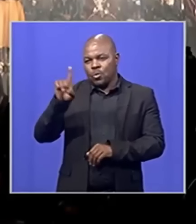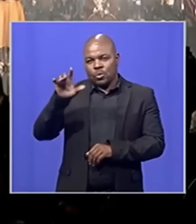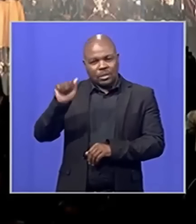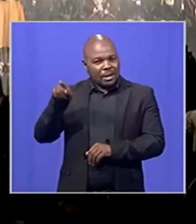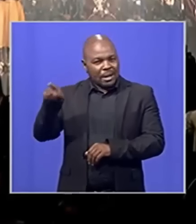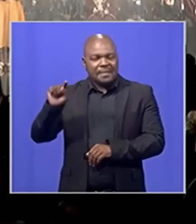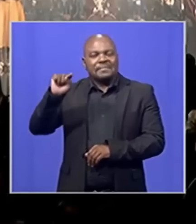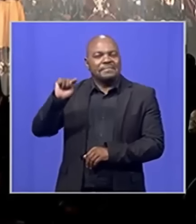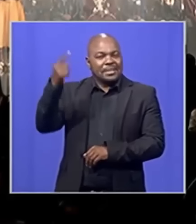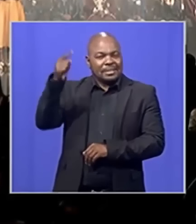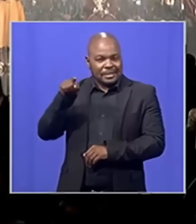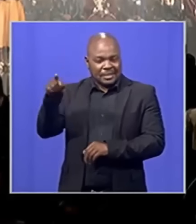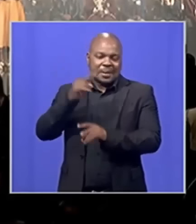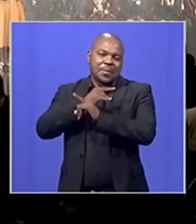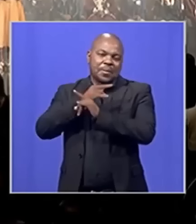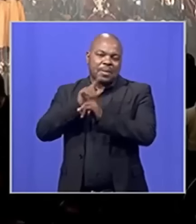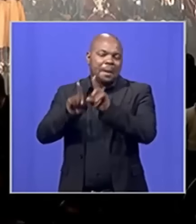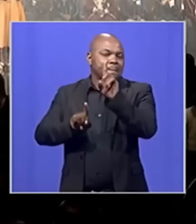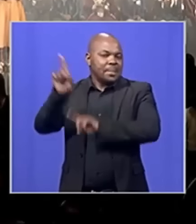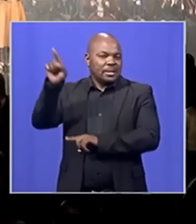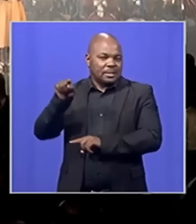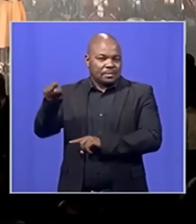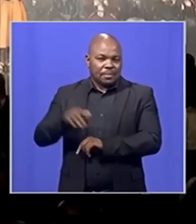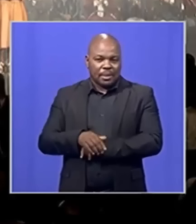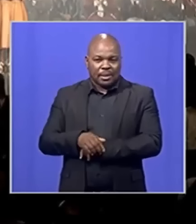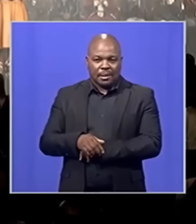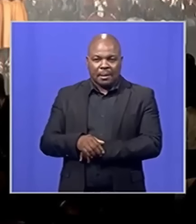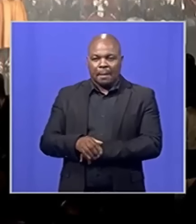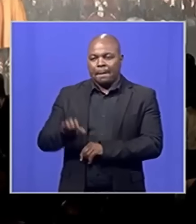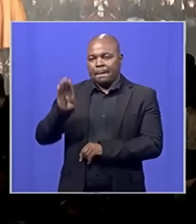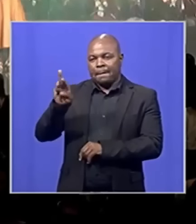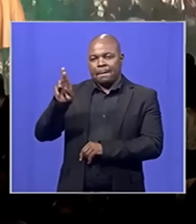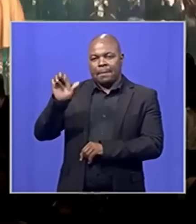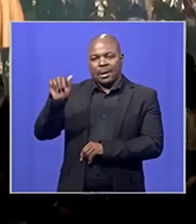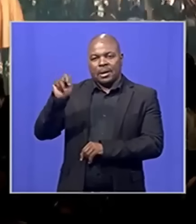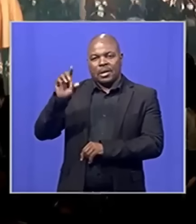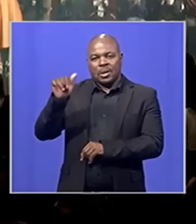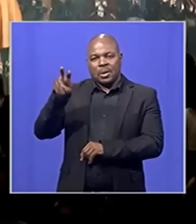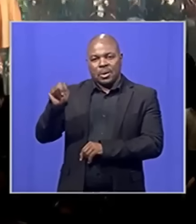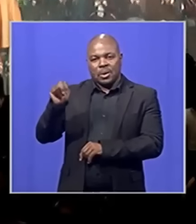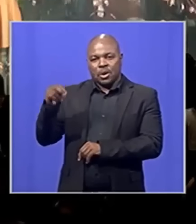to DD Mabuza Comprehensive School, Sheriff Brandon Group.